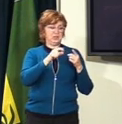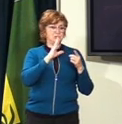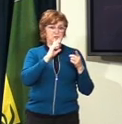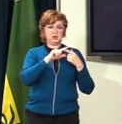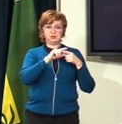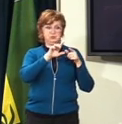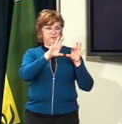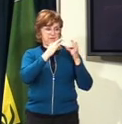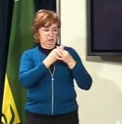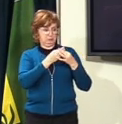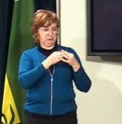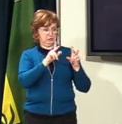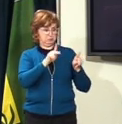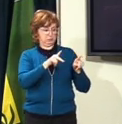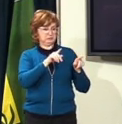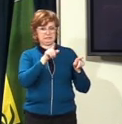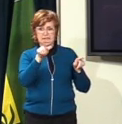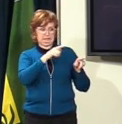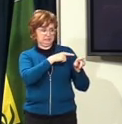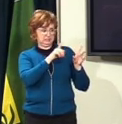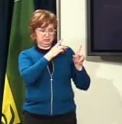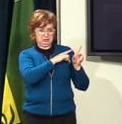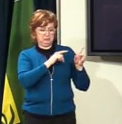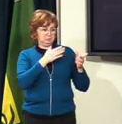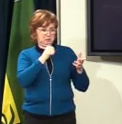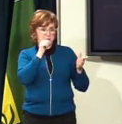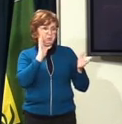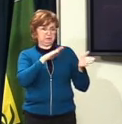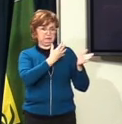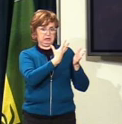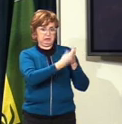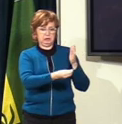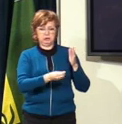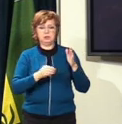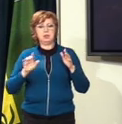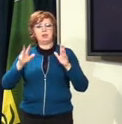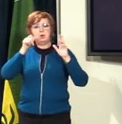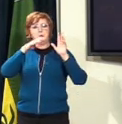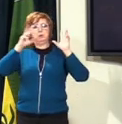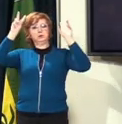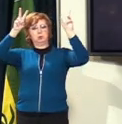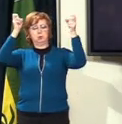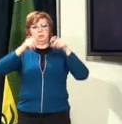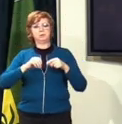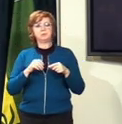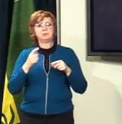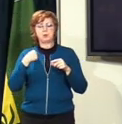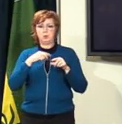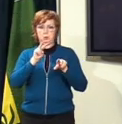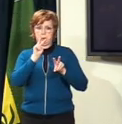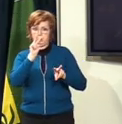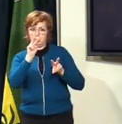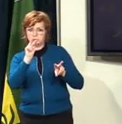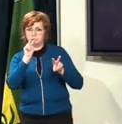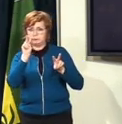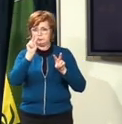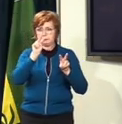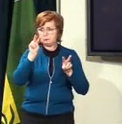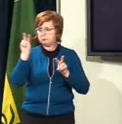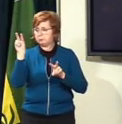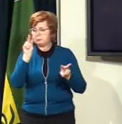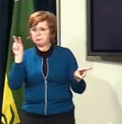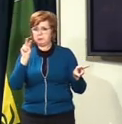how Andrea feels. We are watching and we are terrified of the storm that is coming. We're people just like you. We are tired, we